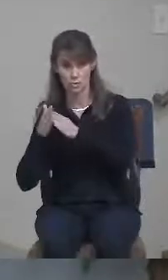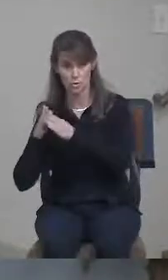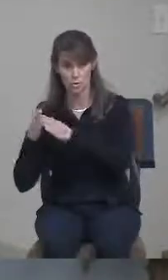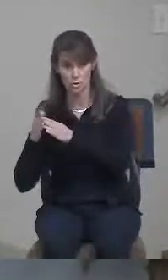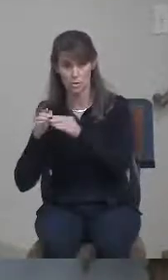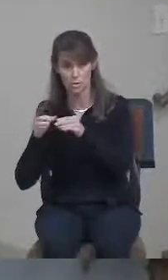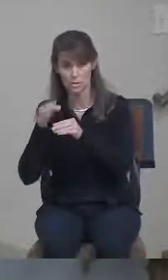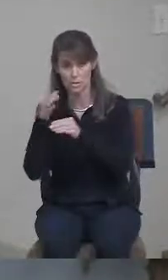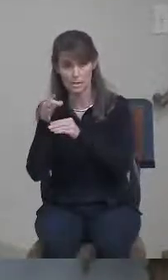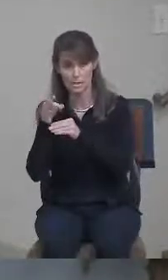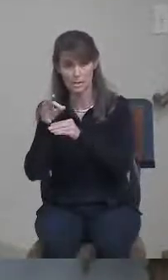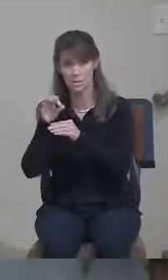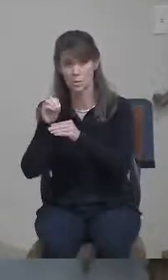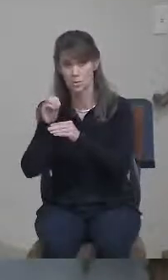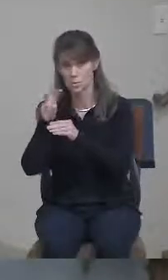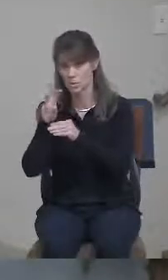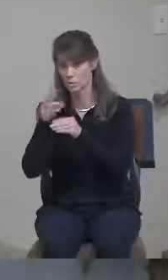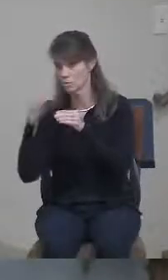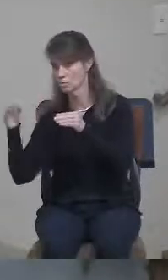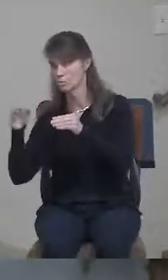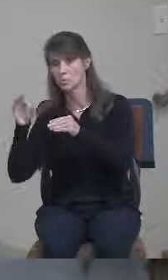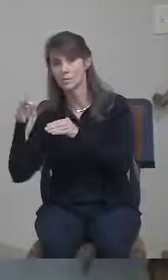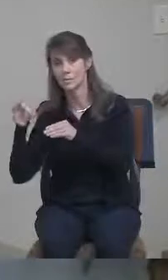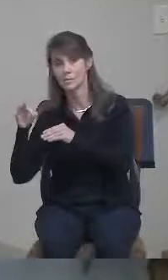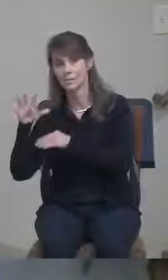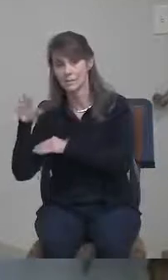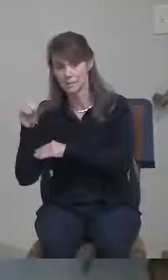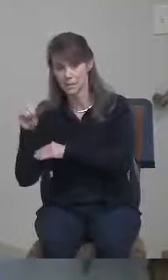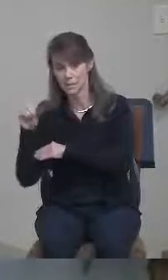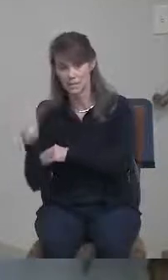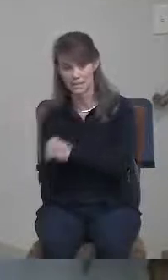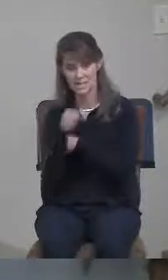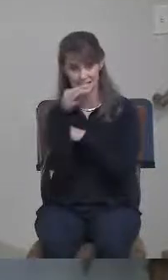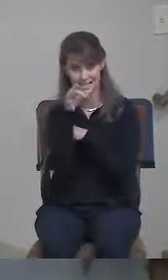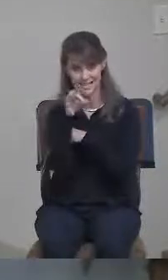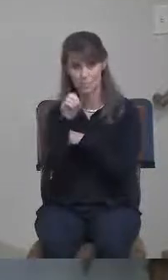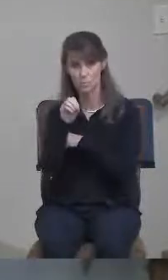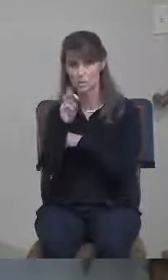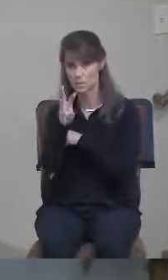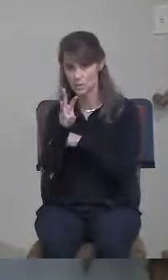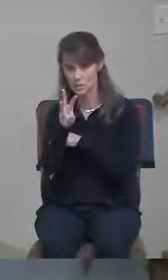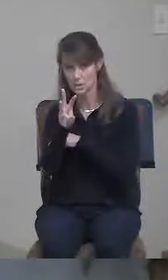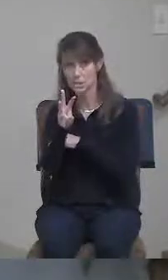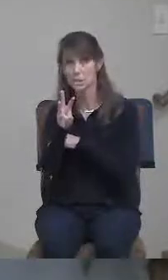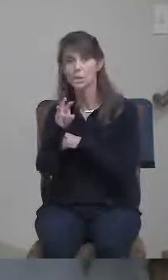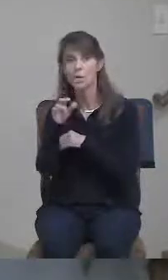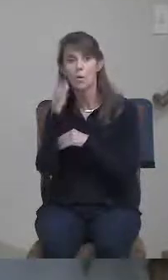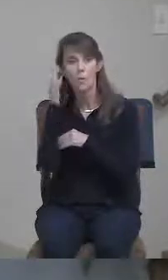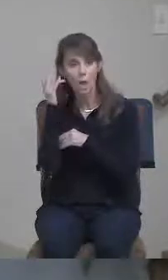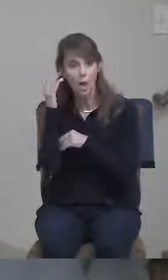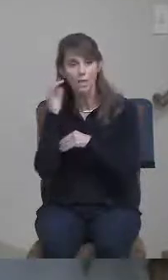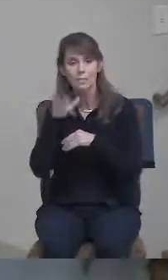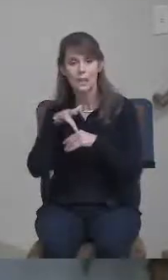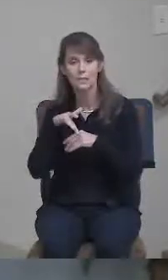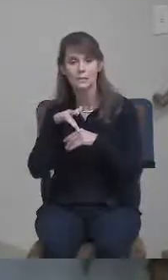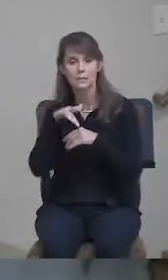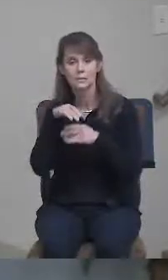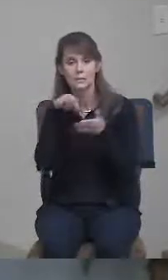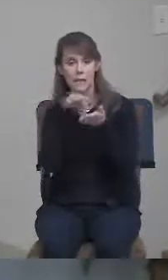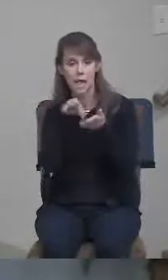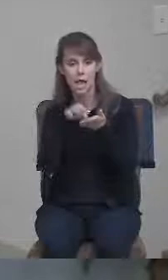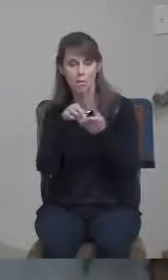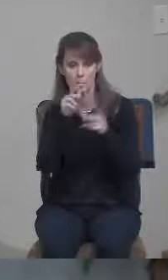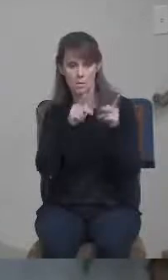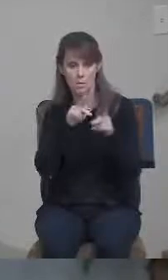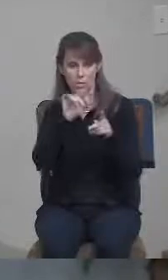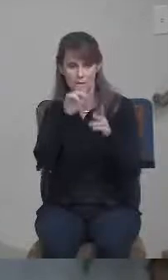from 1906 to 1950. And the reason 1906 is used is because that was the time of the census. And